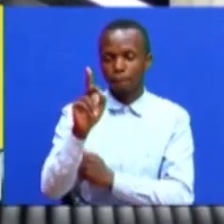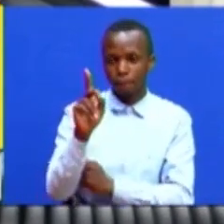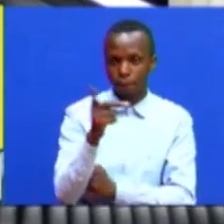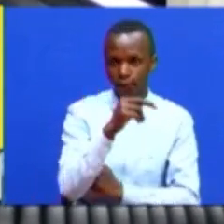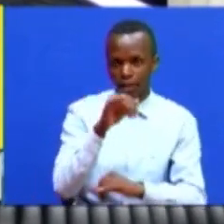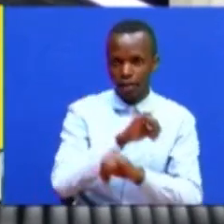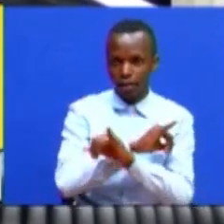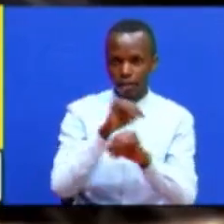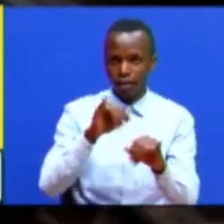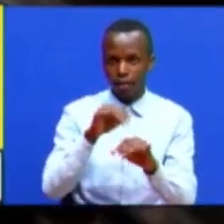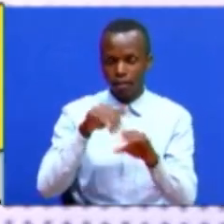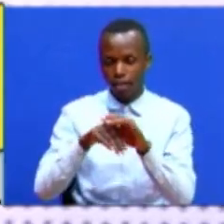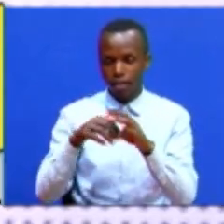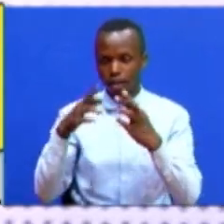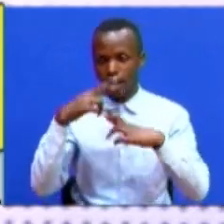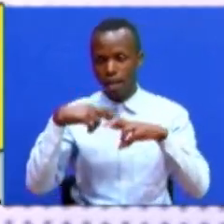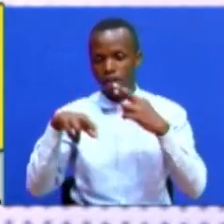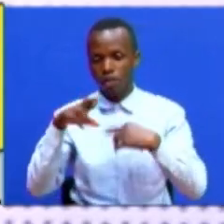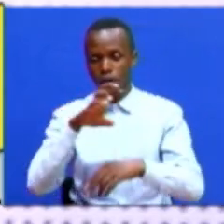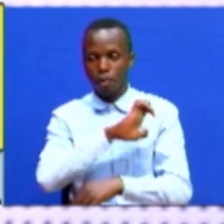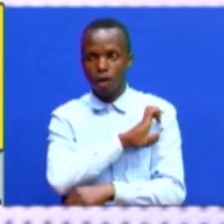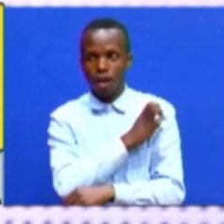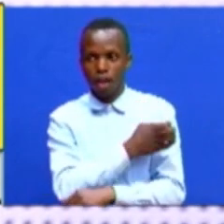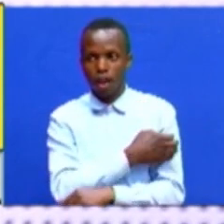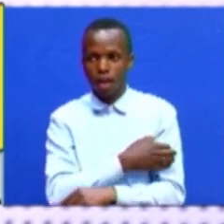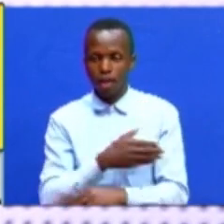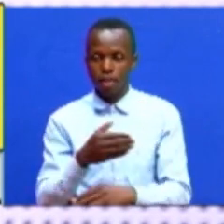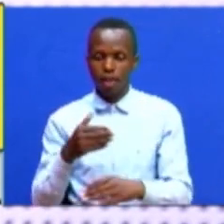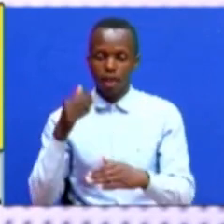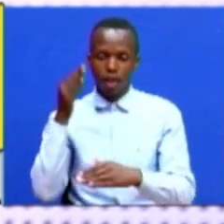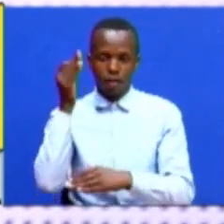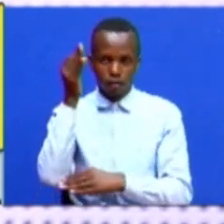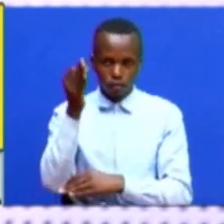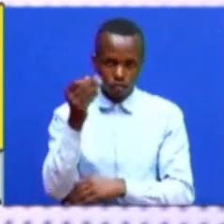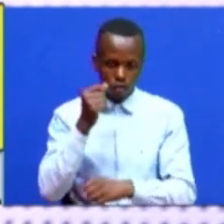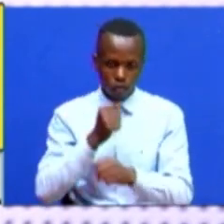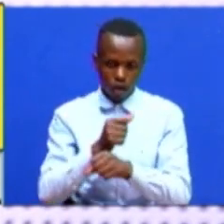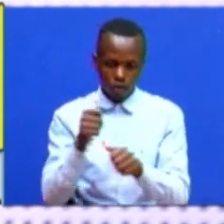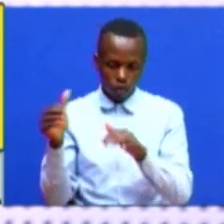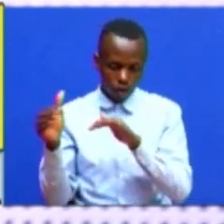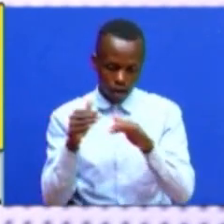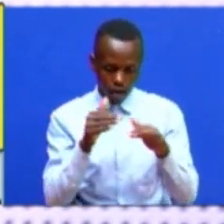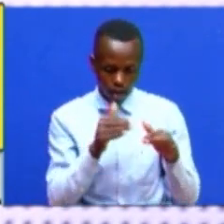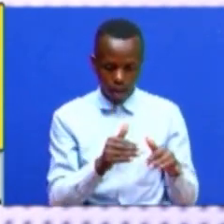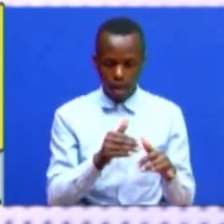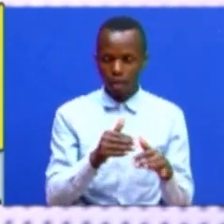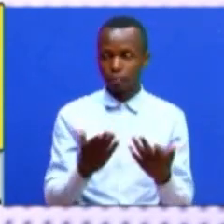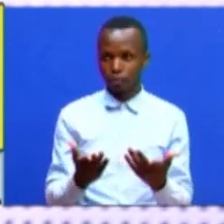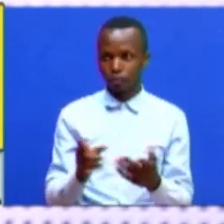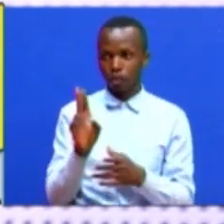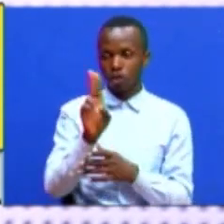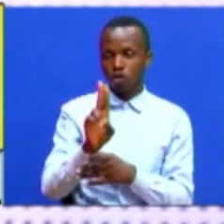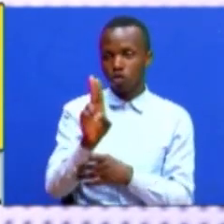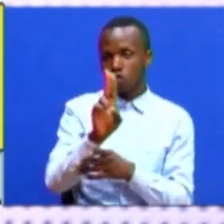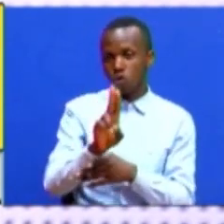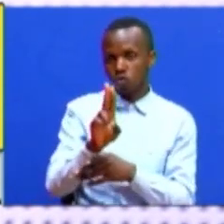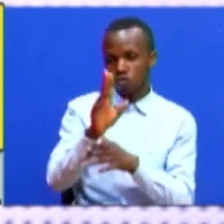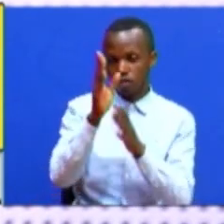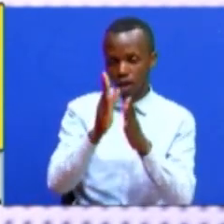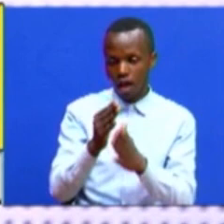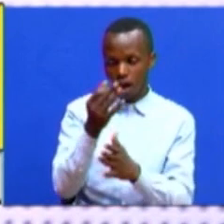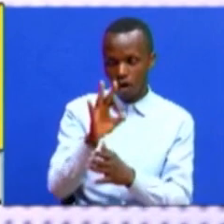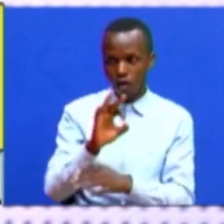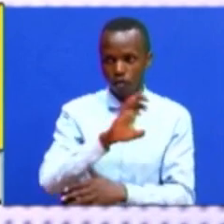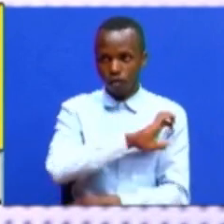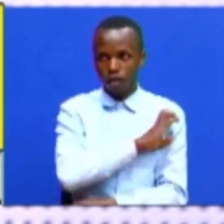and renewable energy. As the biggest off-taker of energy, we are interested, as